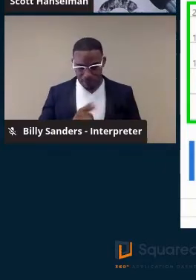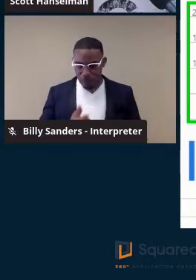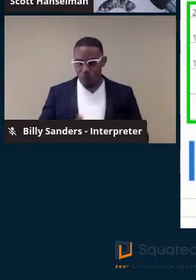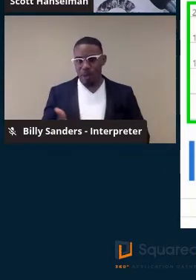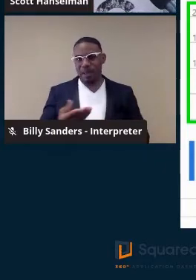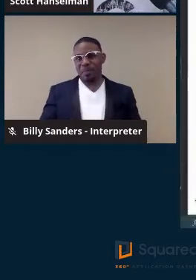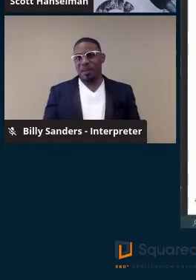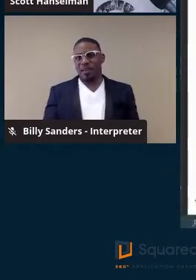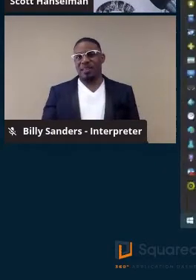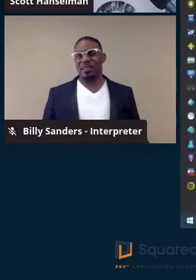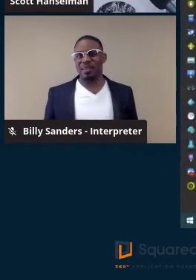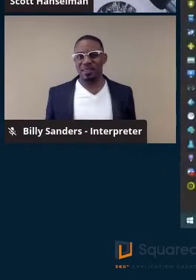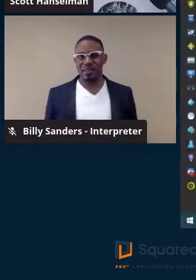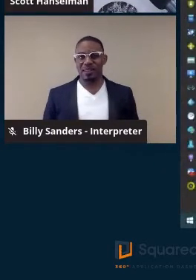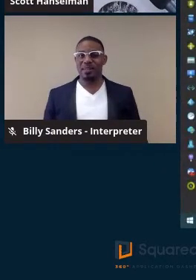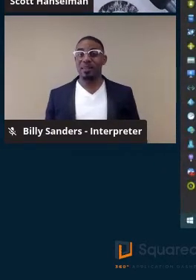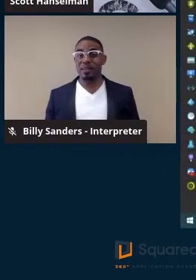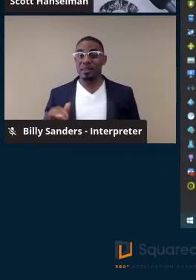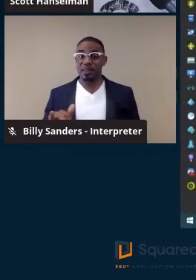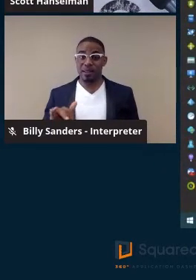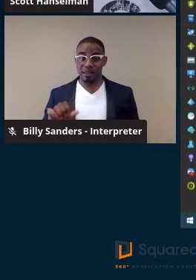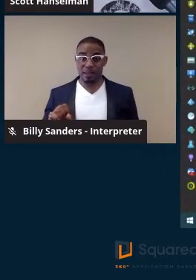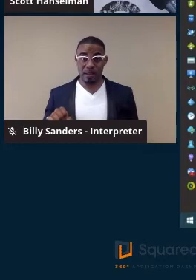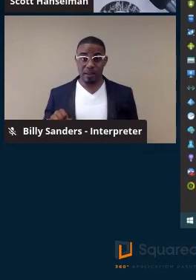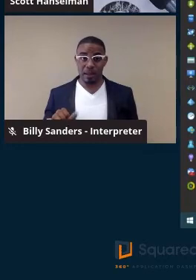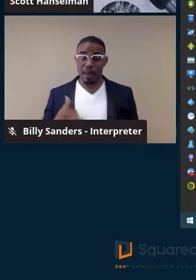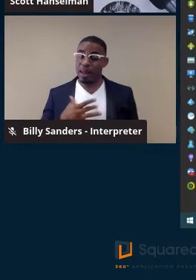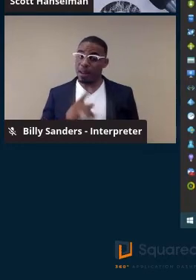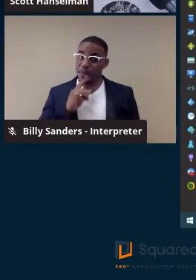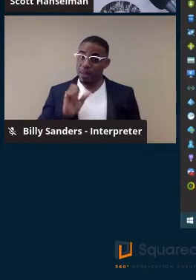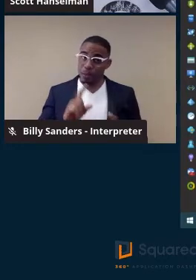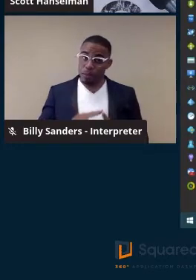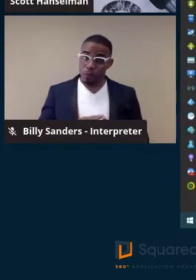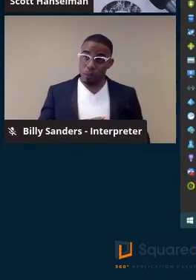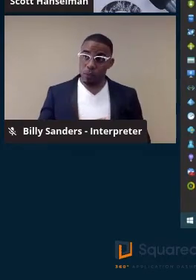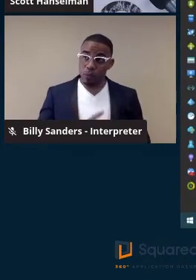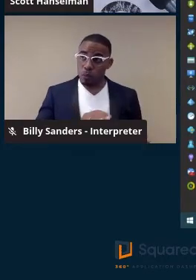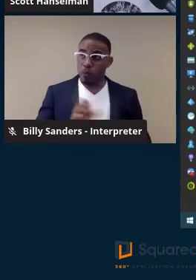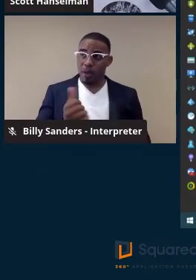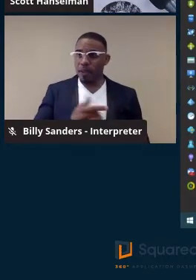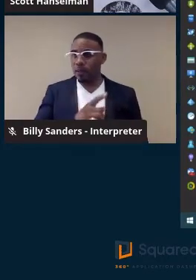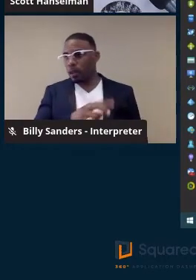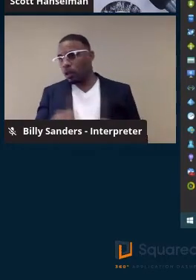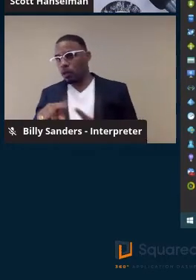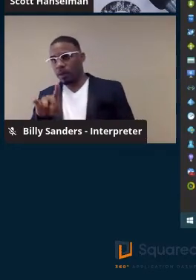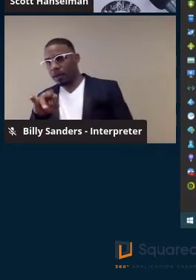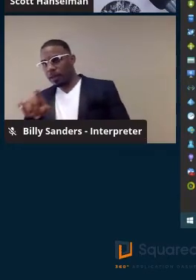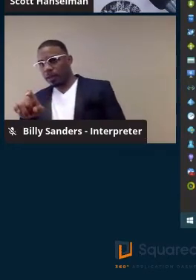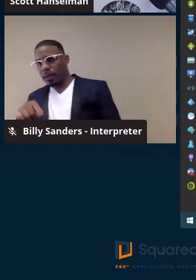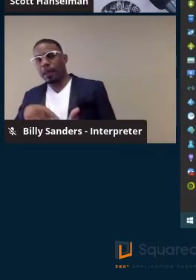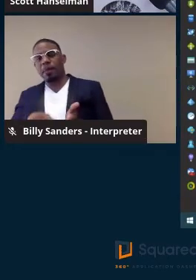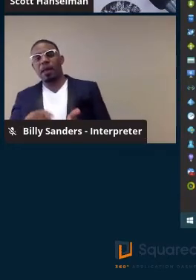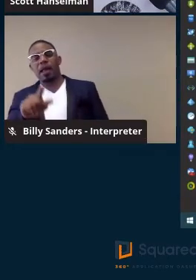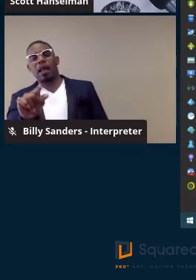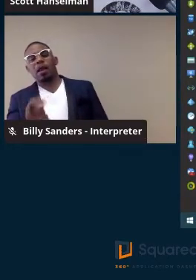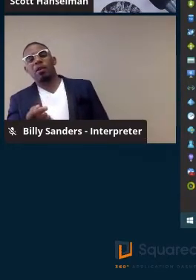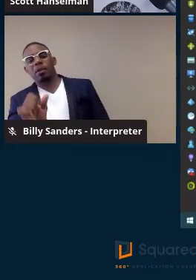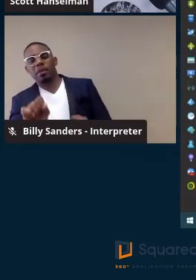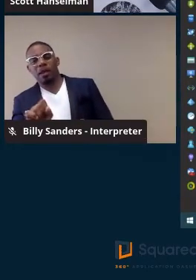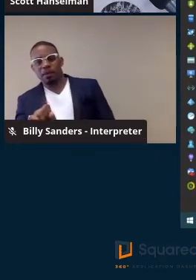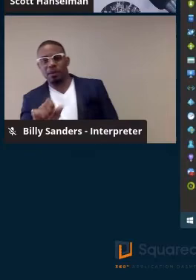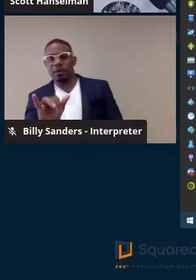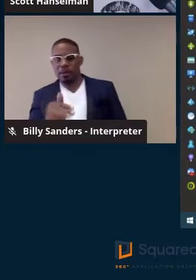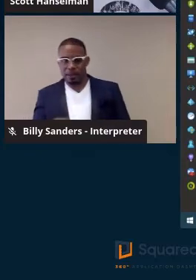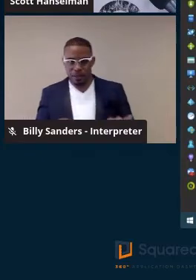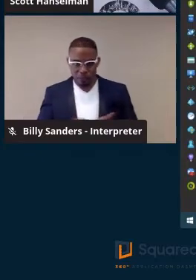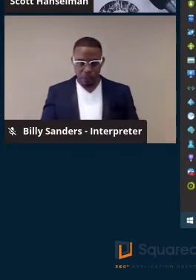money. In this case here, I'd like to be able to move everything over to Linux and pay as little as possible, and that's